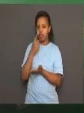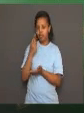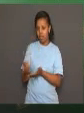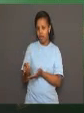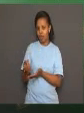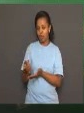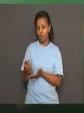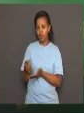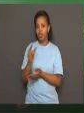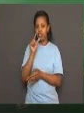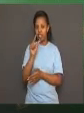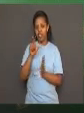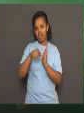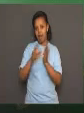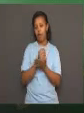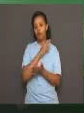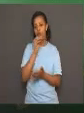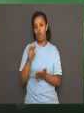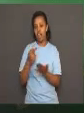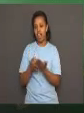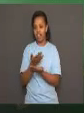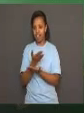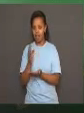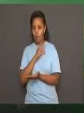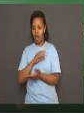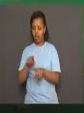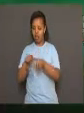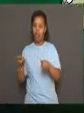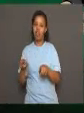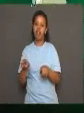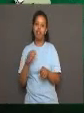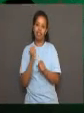Take a minute to identify this characteristic.